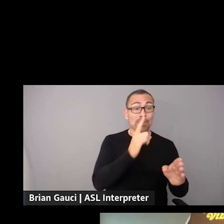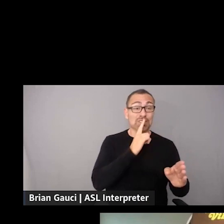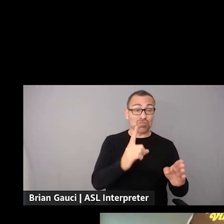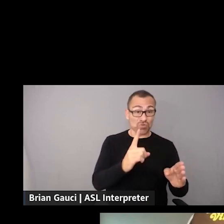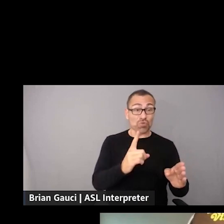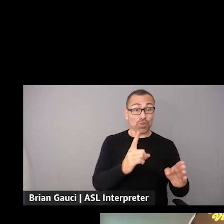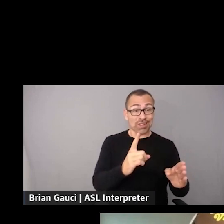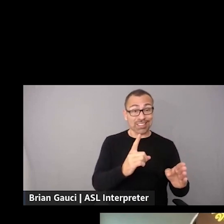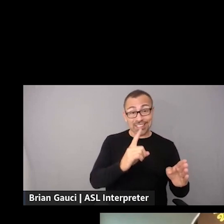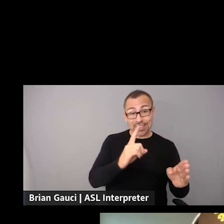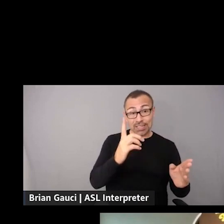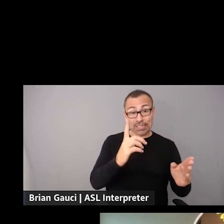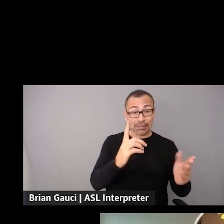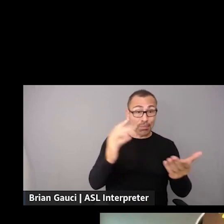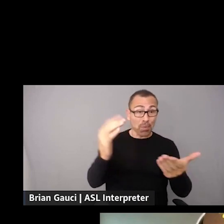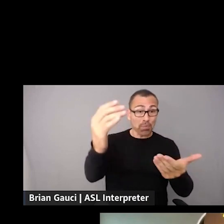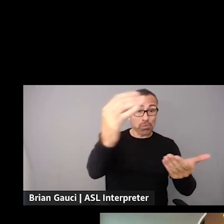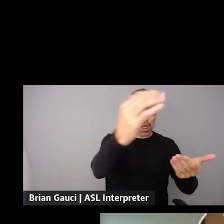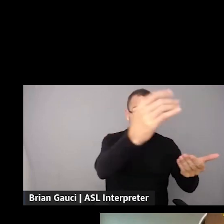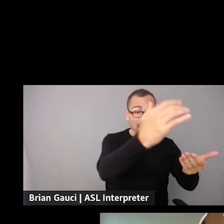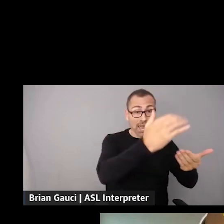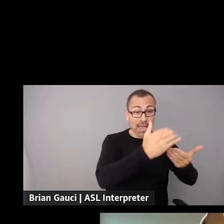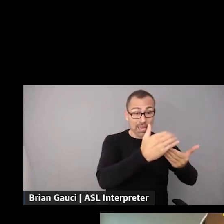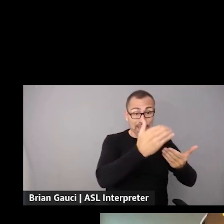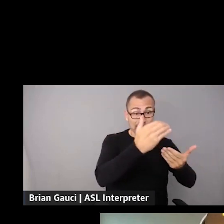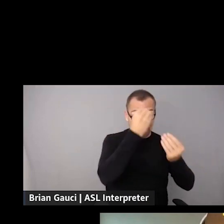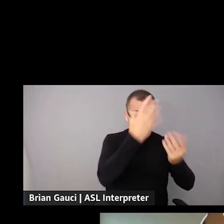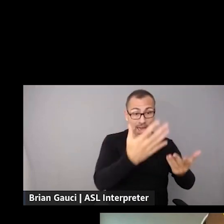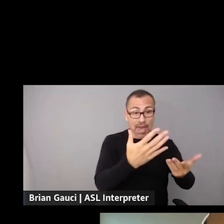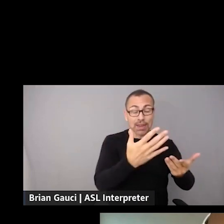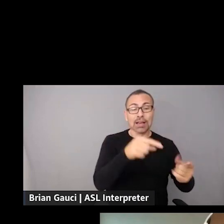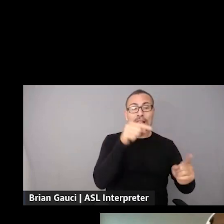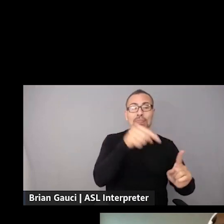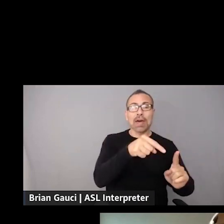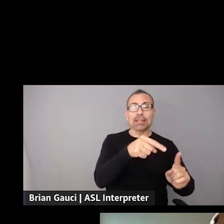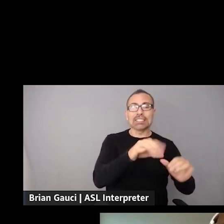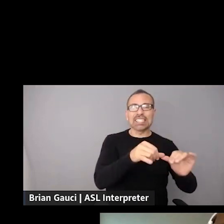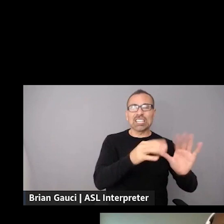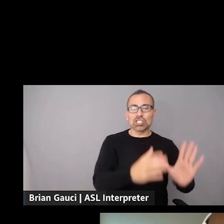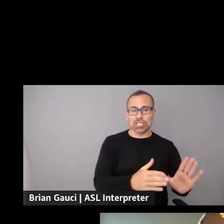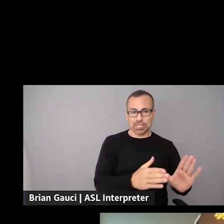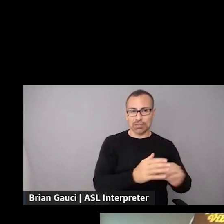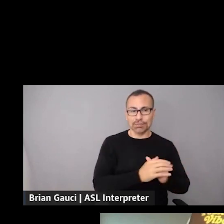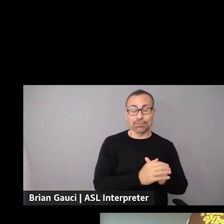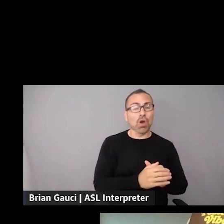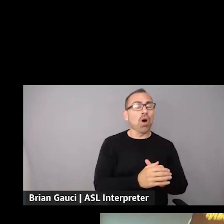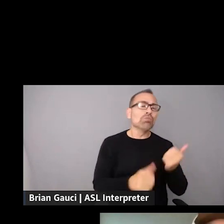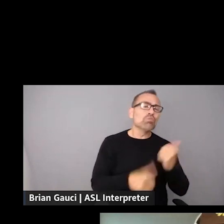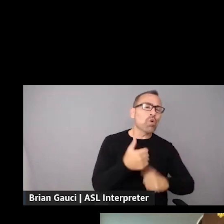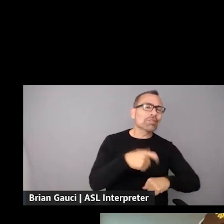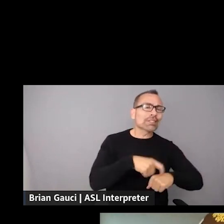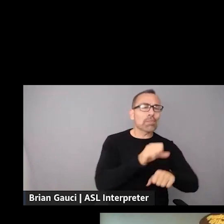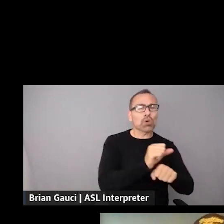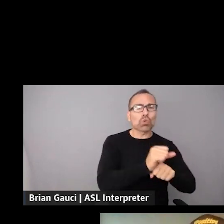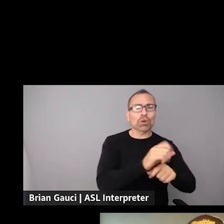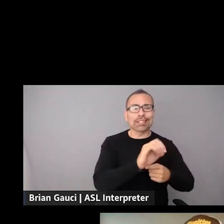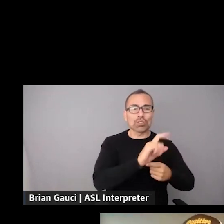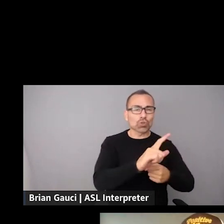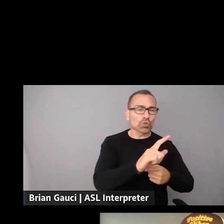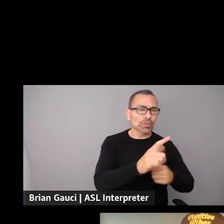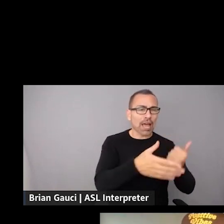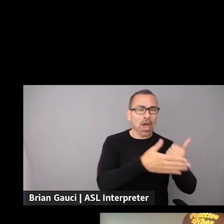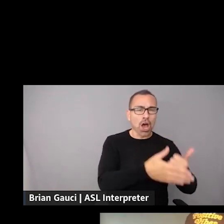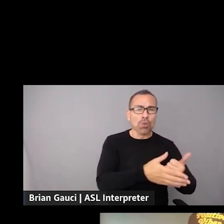that processing is your data engineer. They're often working in the tools that allow you to extract